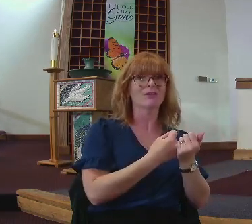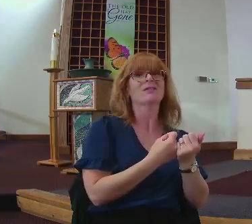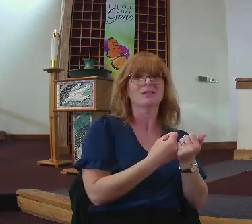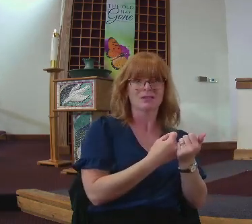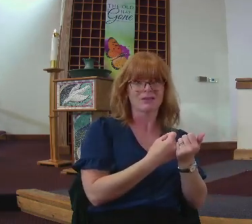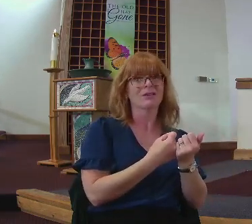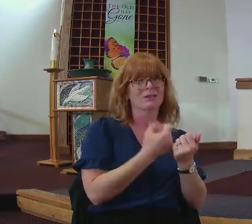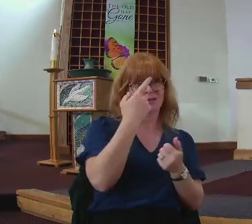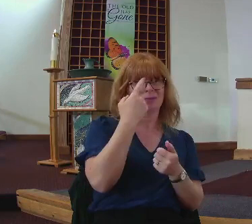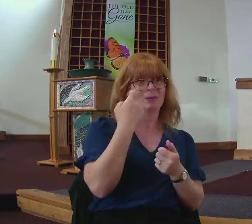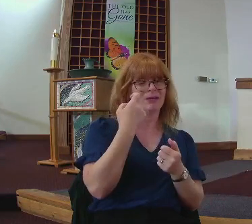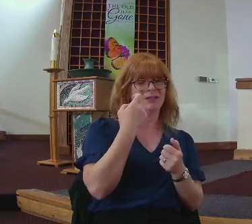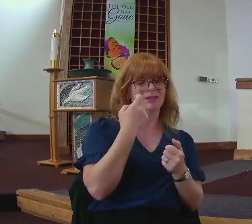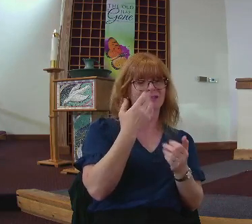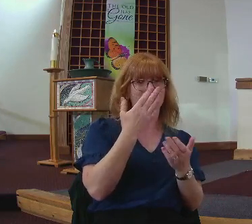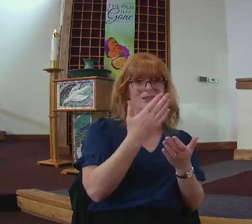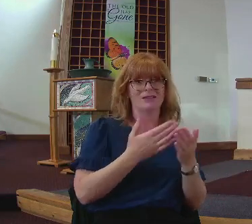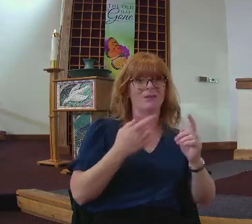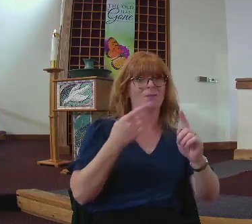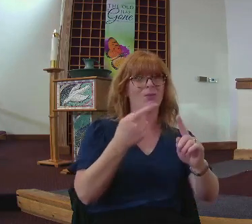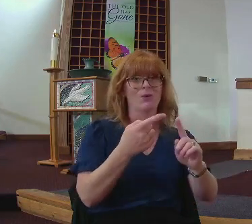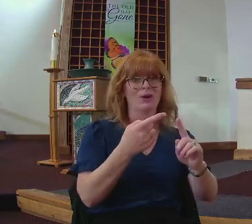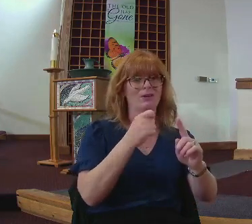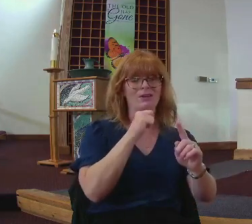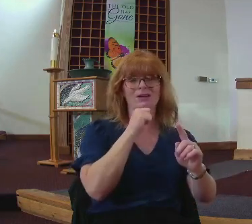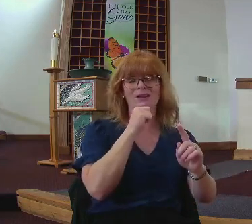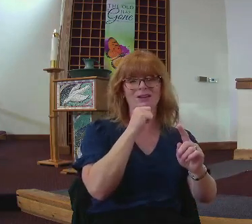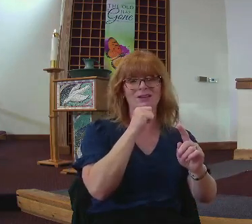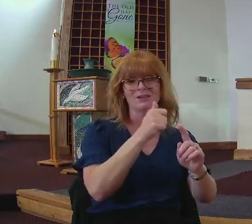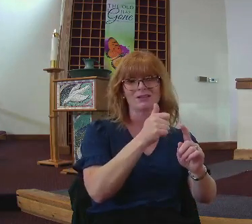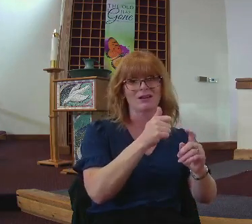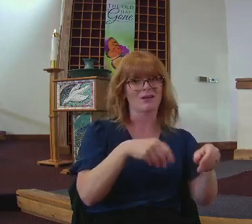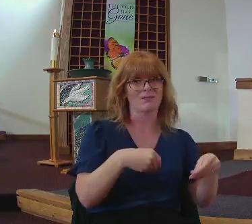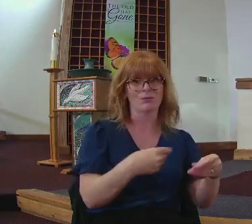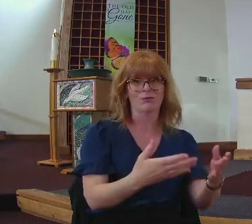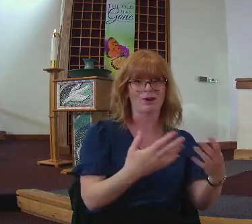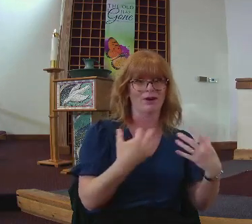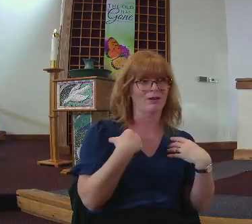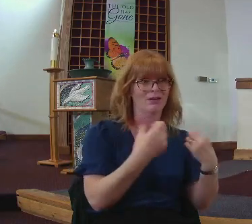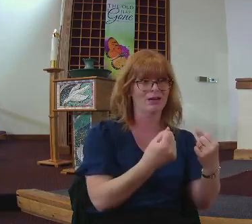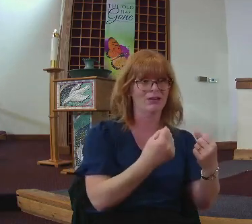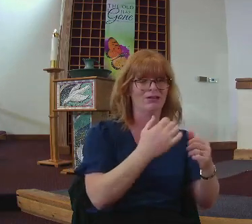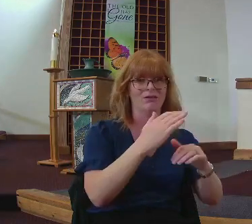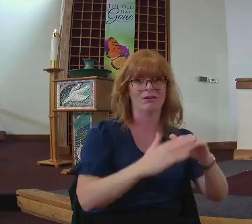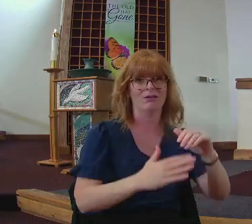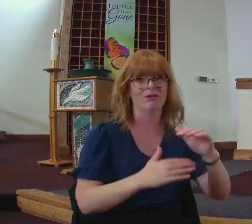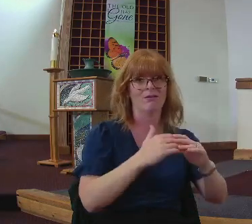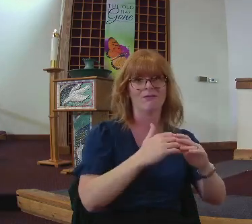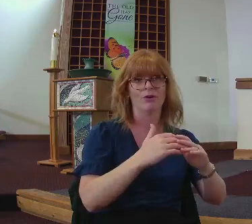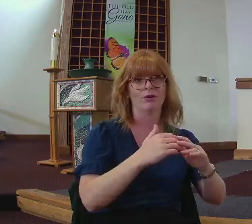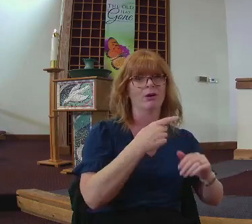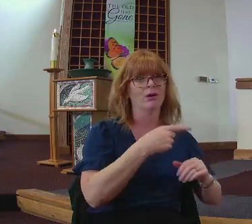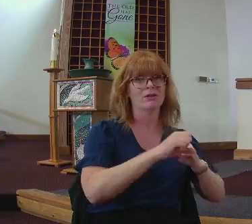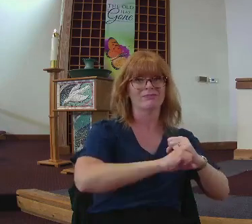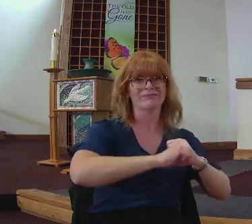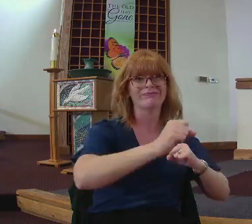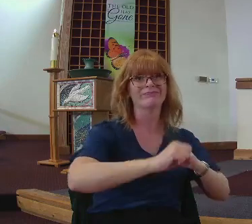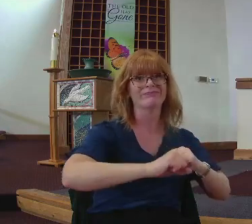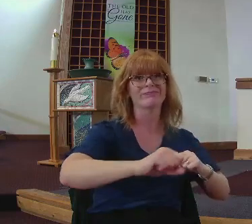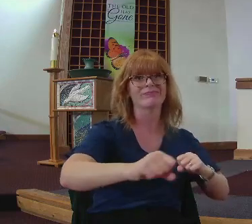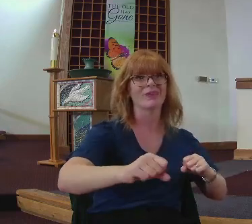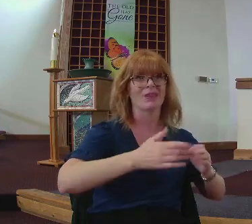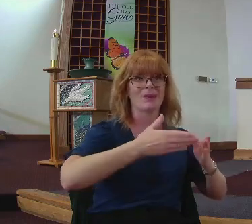longer leading to healing or providing comfort, and it's simply perpetuating an